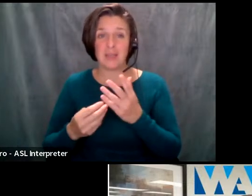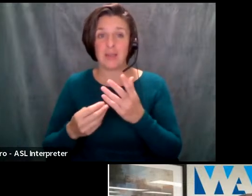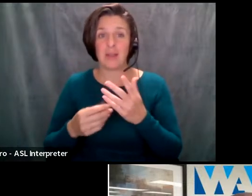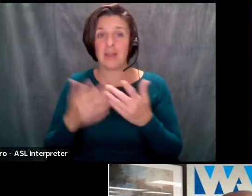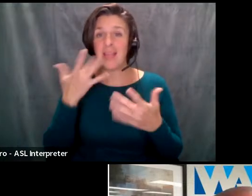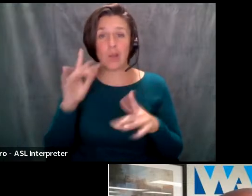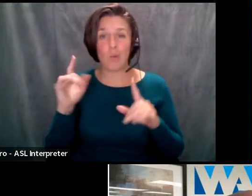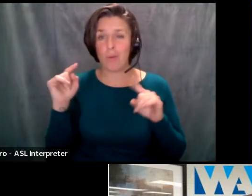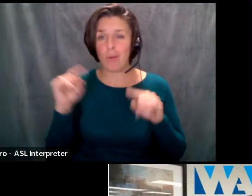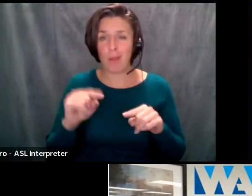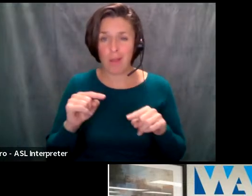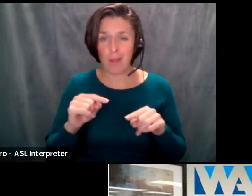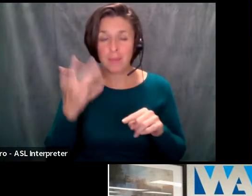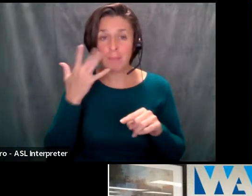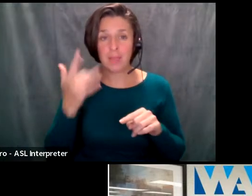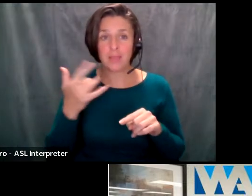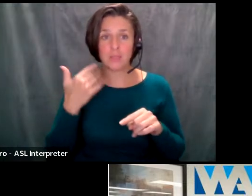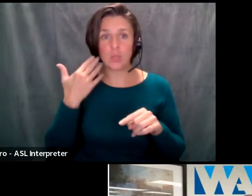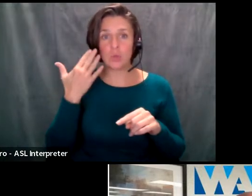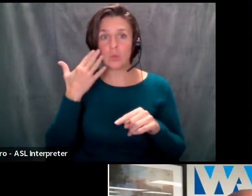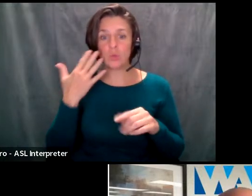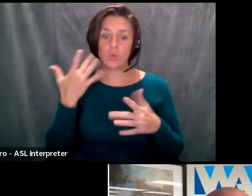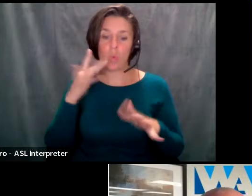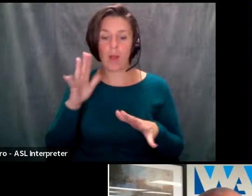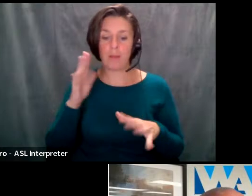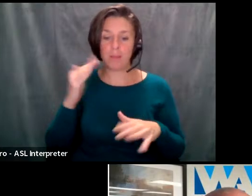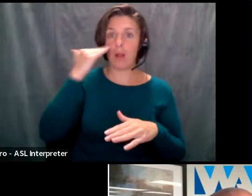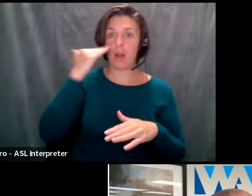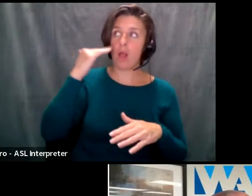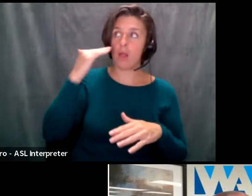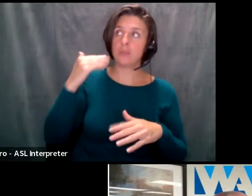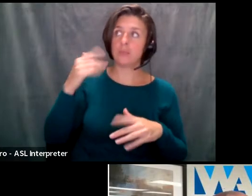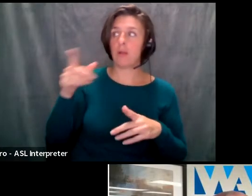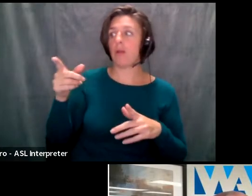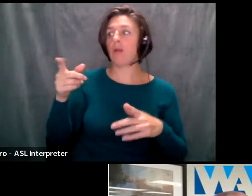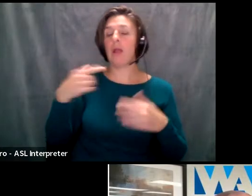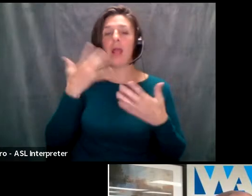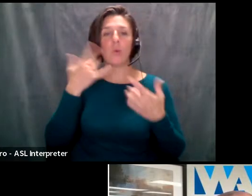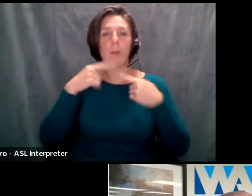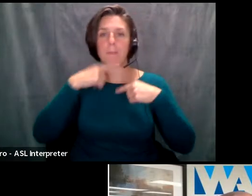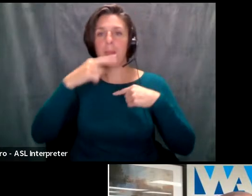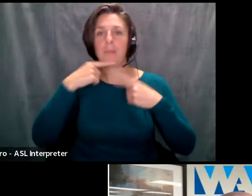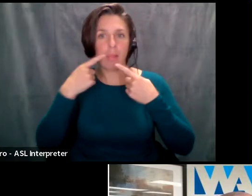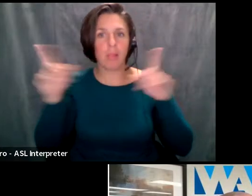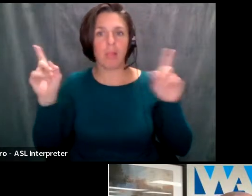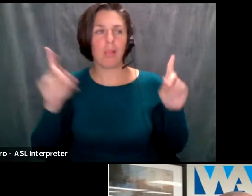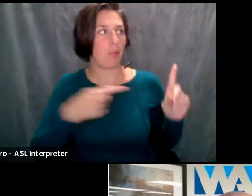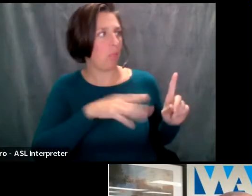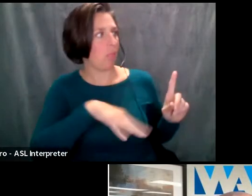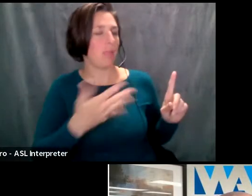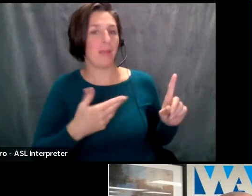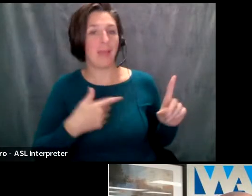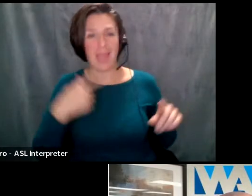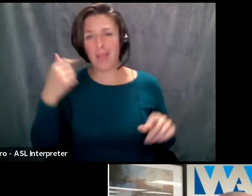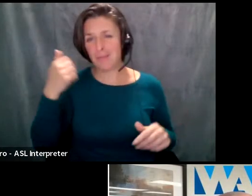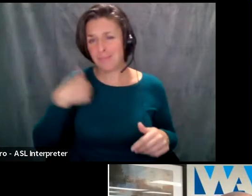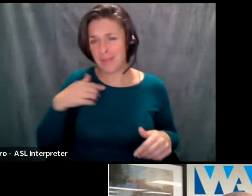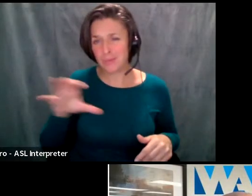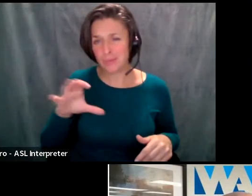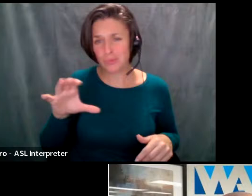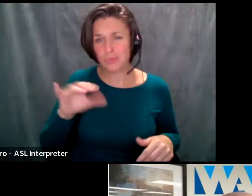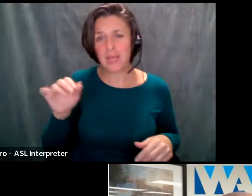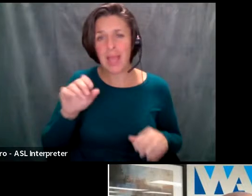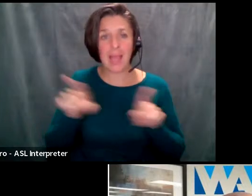be acknowledged as someone who hasn't come to school. They don't want to be publicly, and most teachers, I did this too as a teacher, is